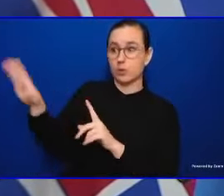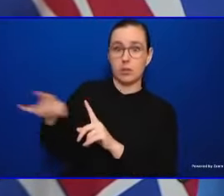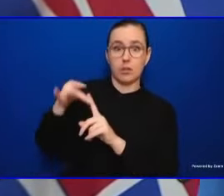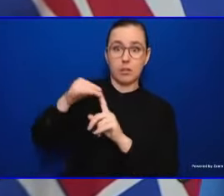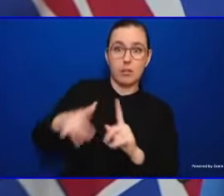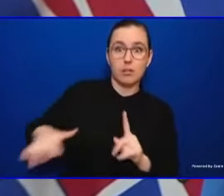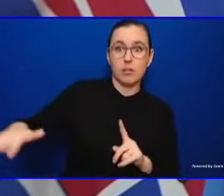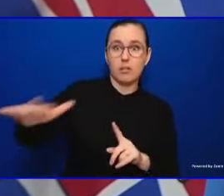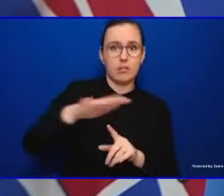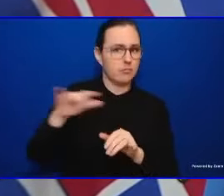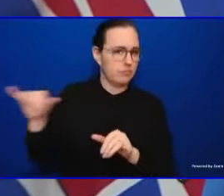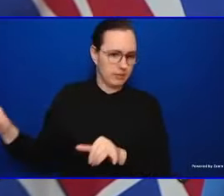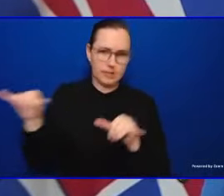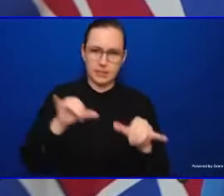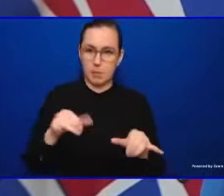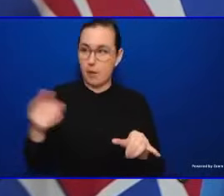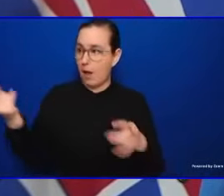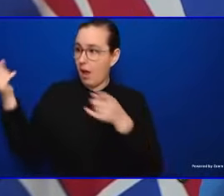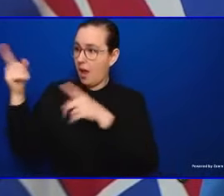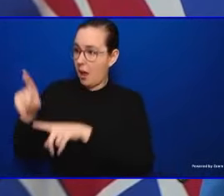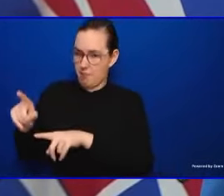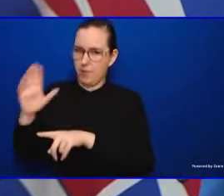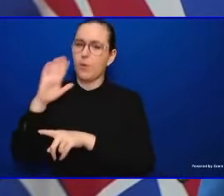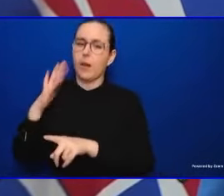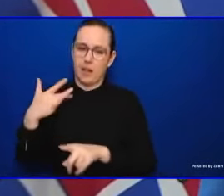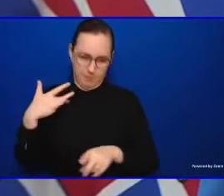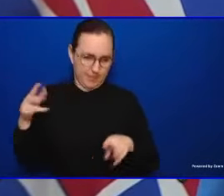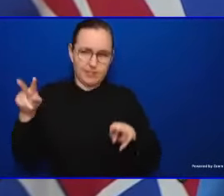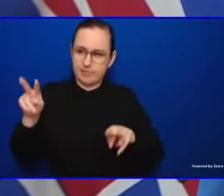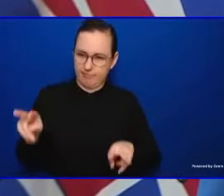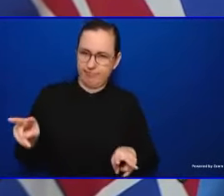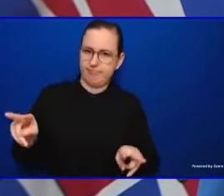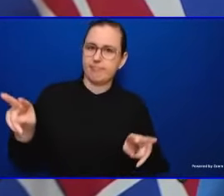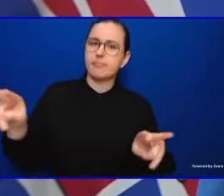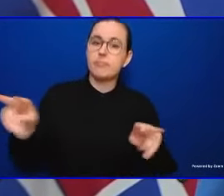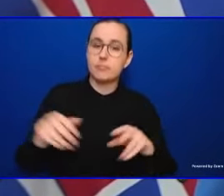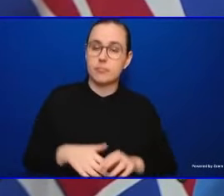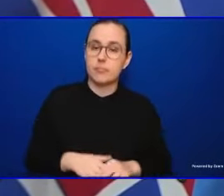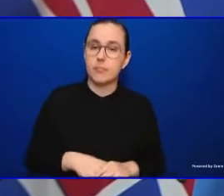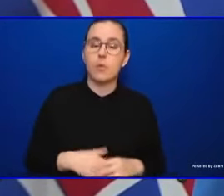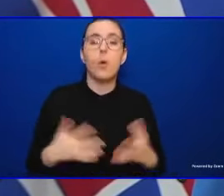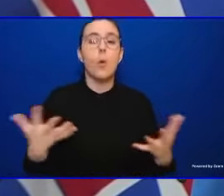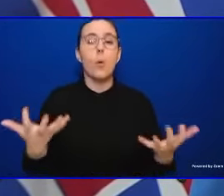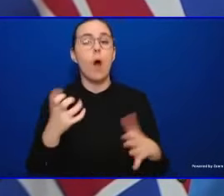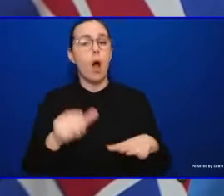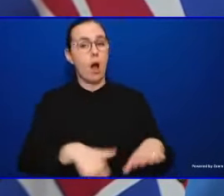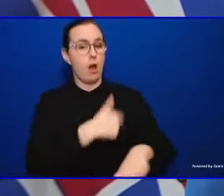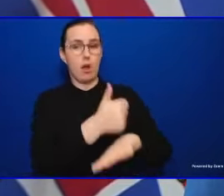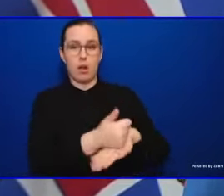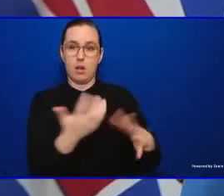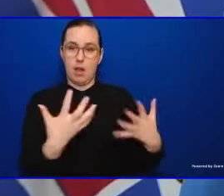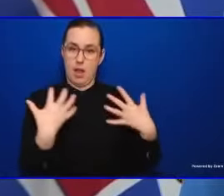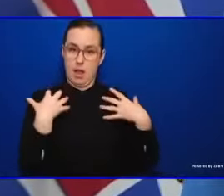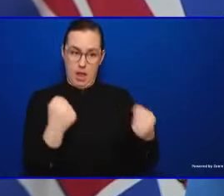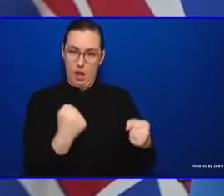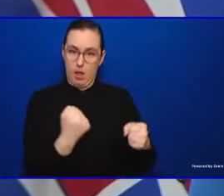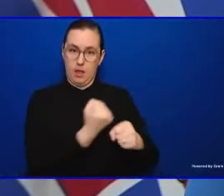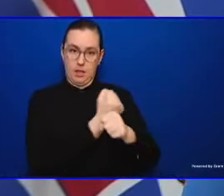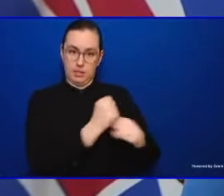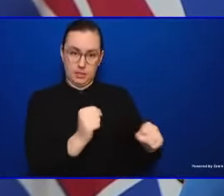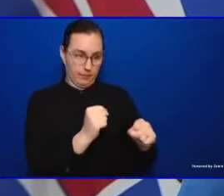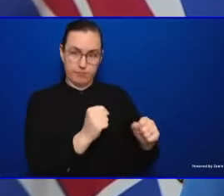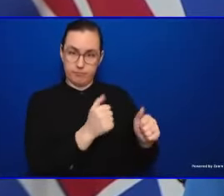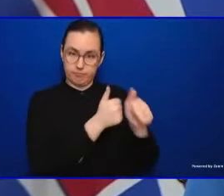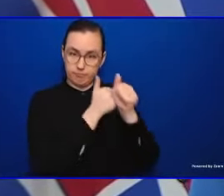And that's why we want to ensure health and safety measures are in place so children and youth can learn in school to the best extent